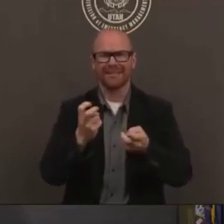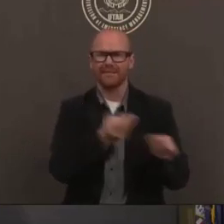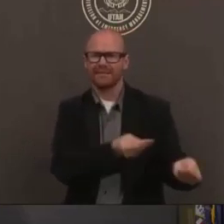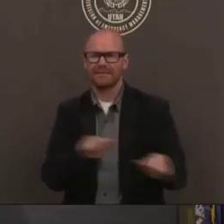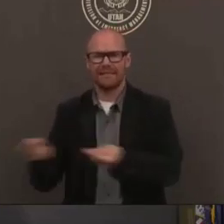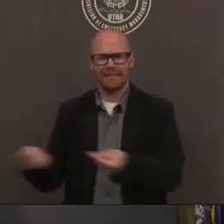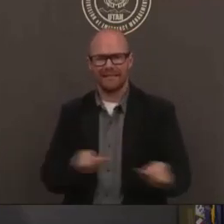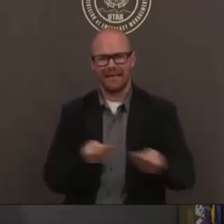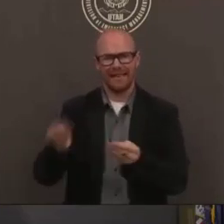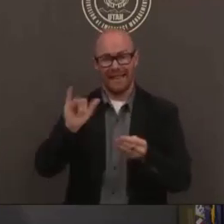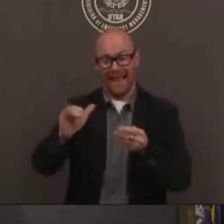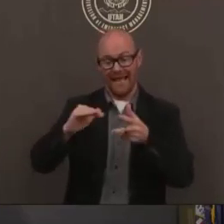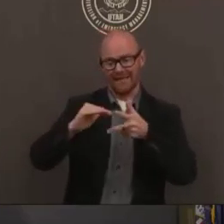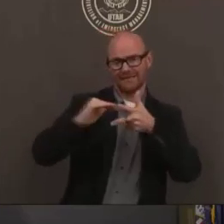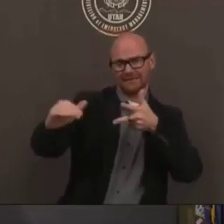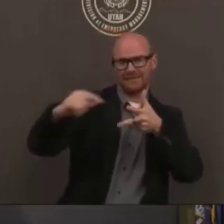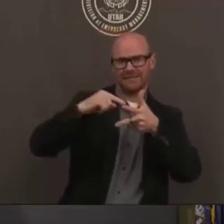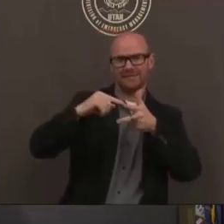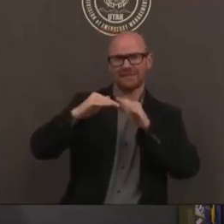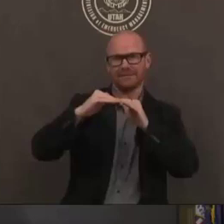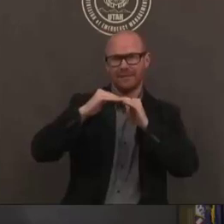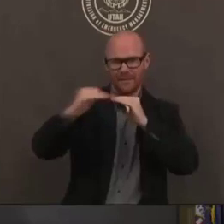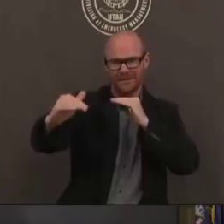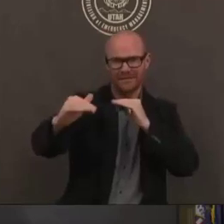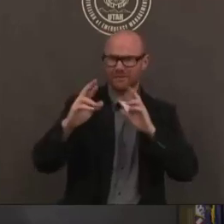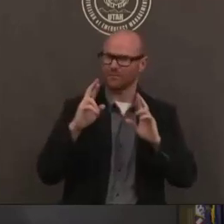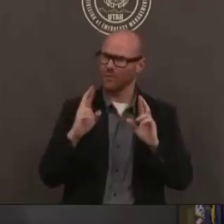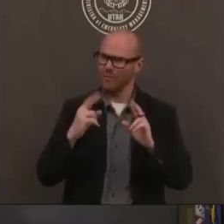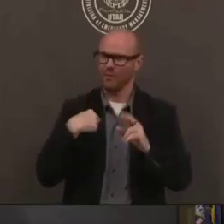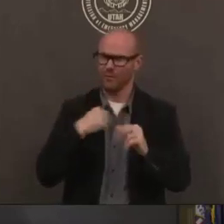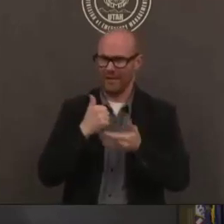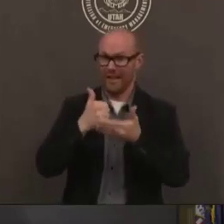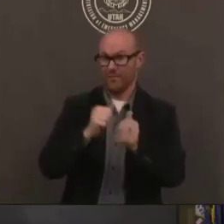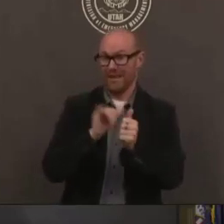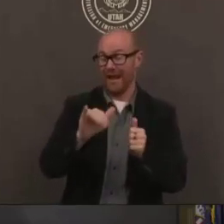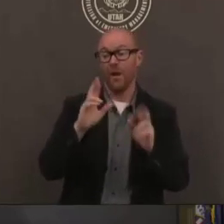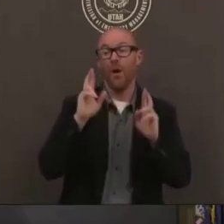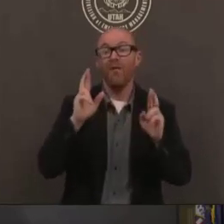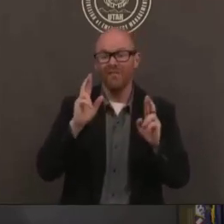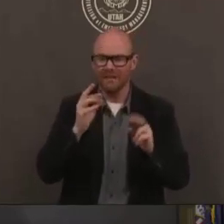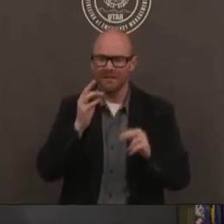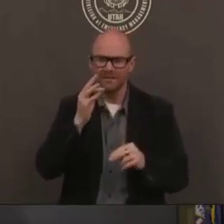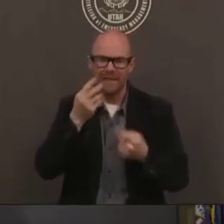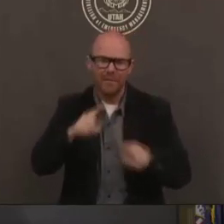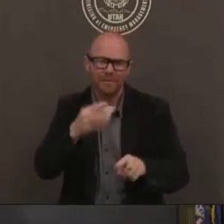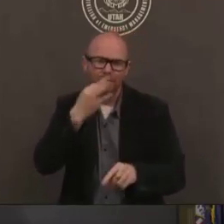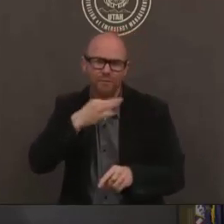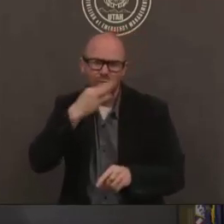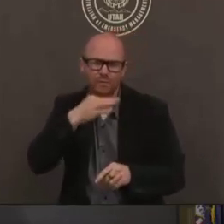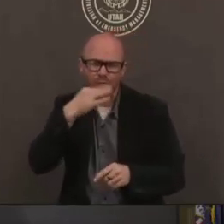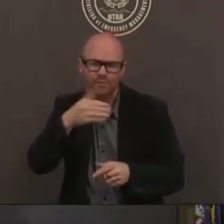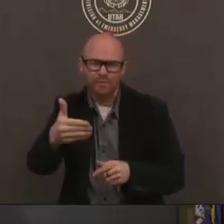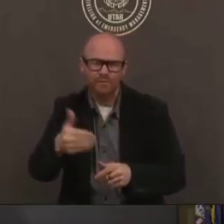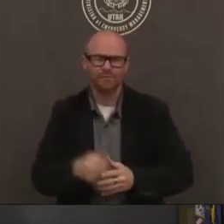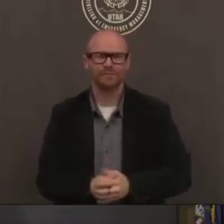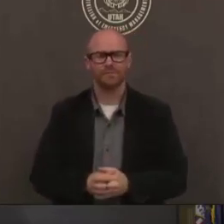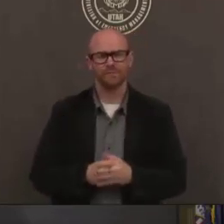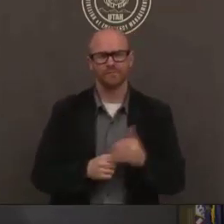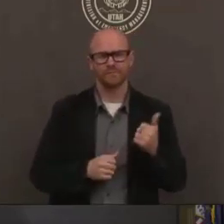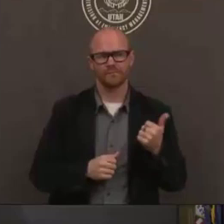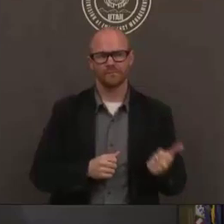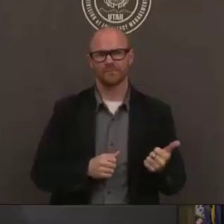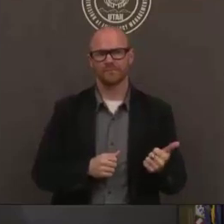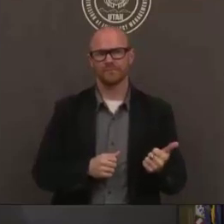critical stabilization phase. And hopefully that's not too far away. Can you give us some insight into the process